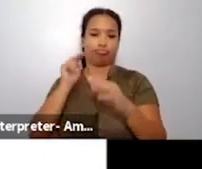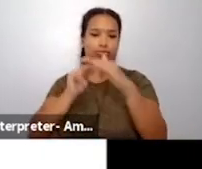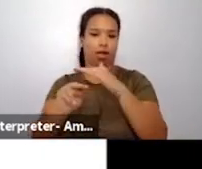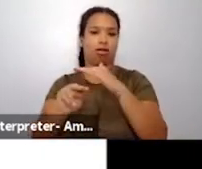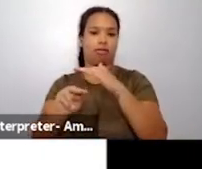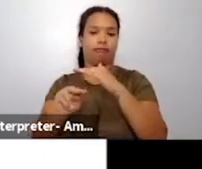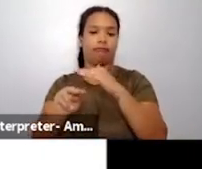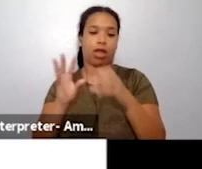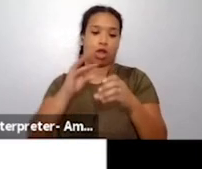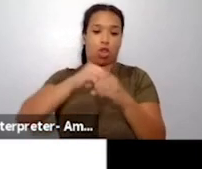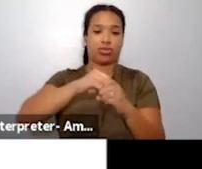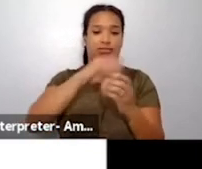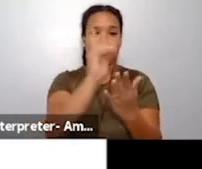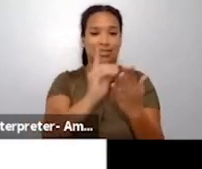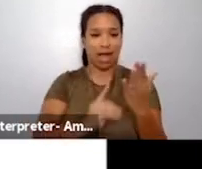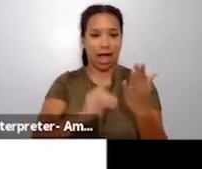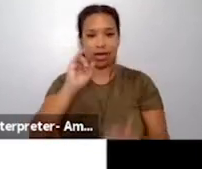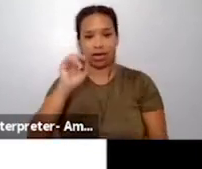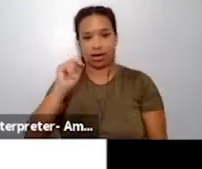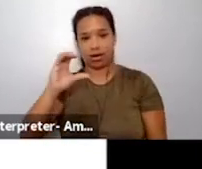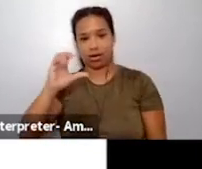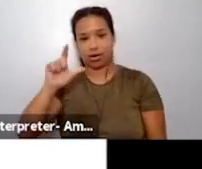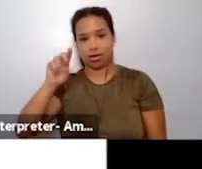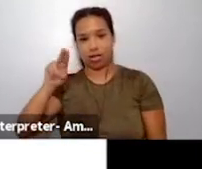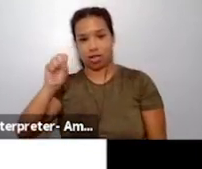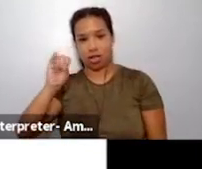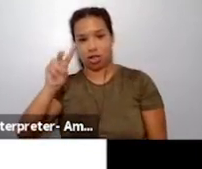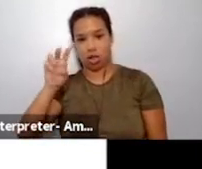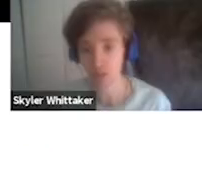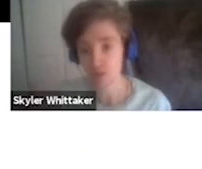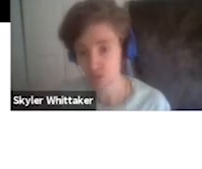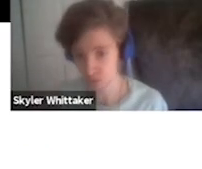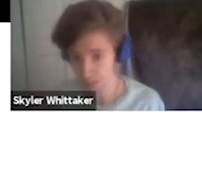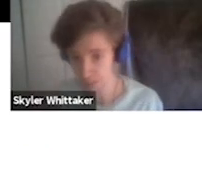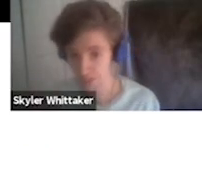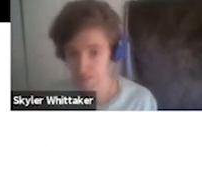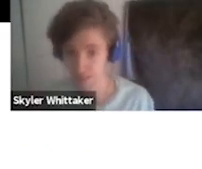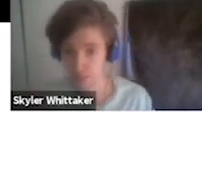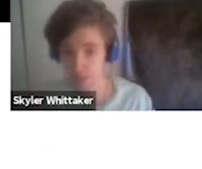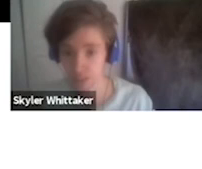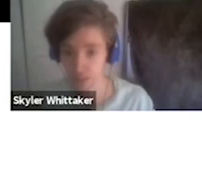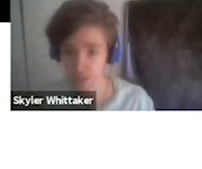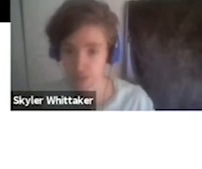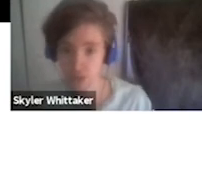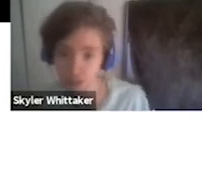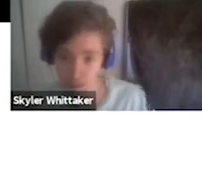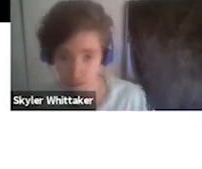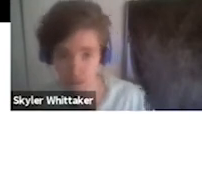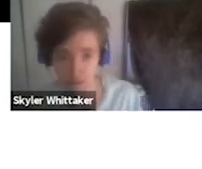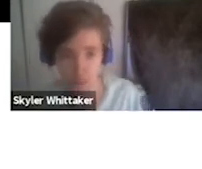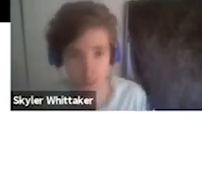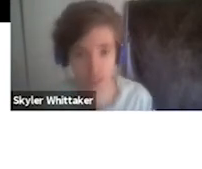design, meaning designing for as many people as possible, is good design. So for me, accessibility includes